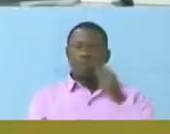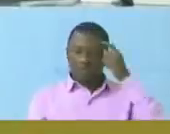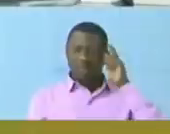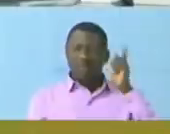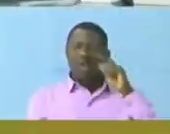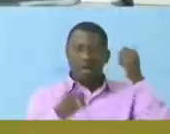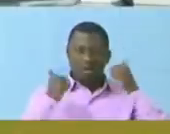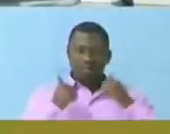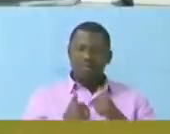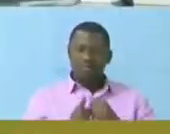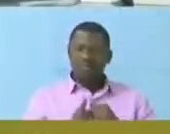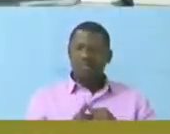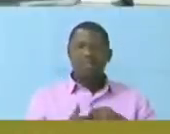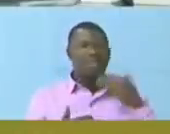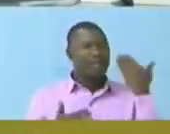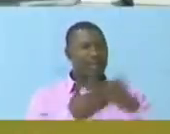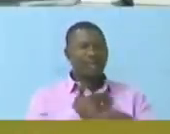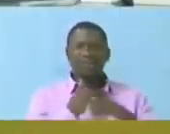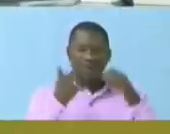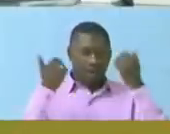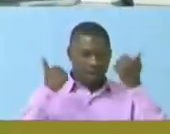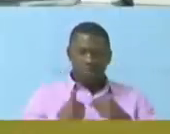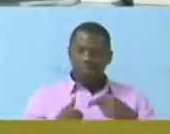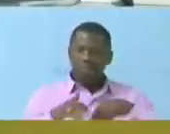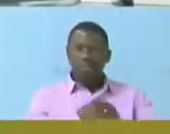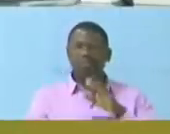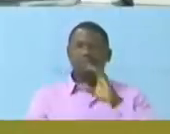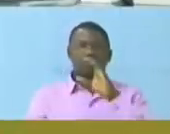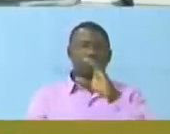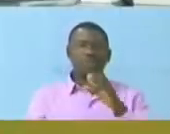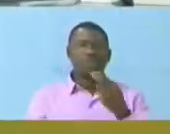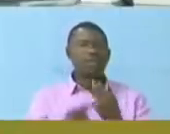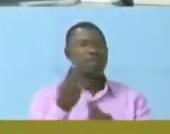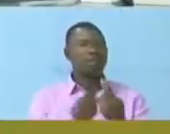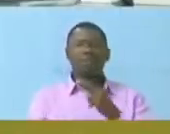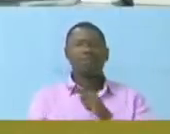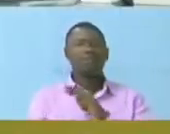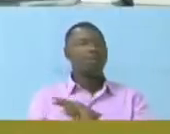happened will ever happen in this country.